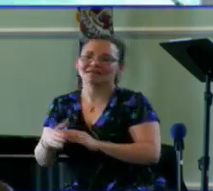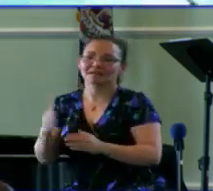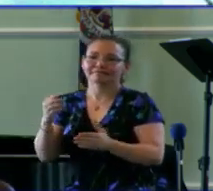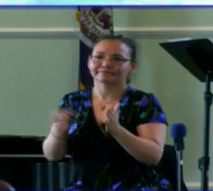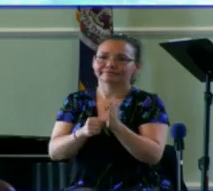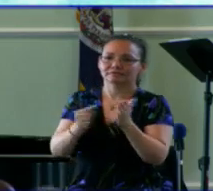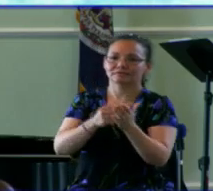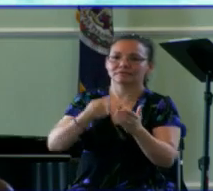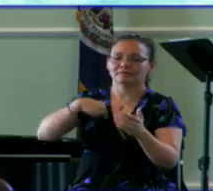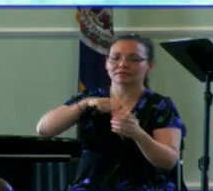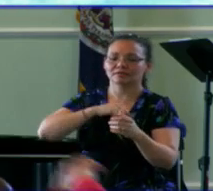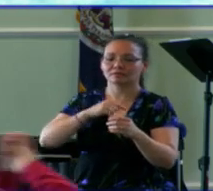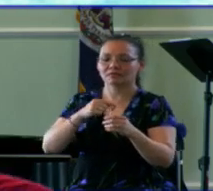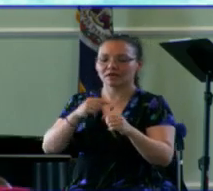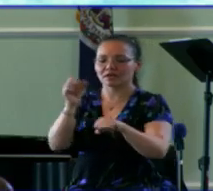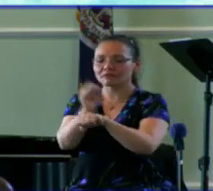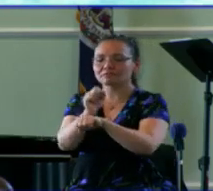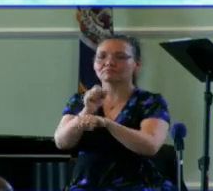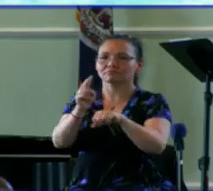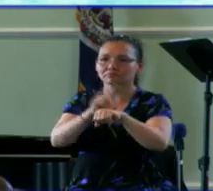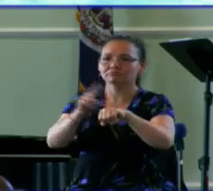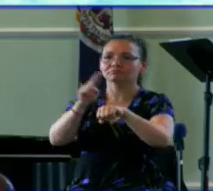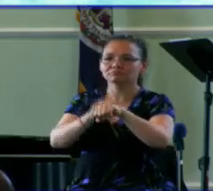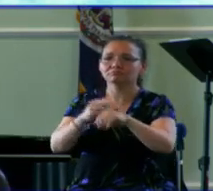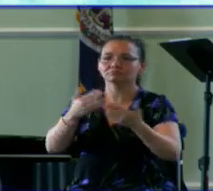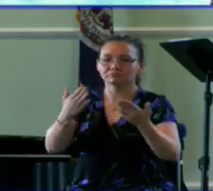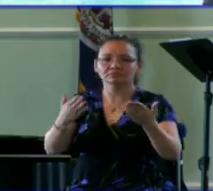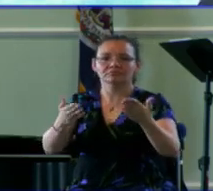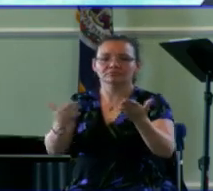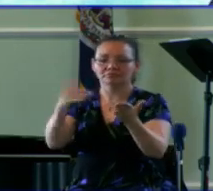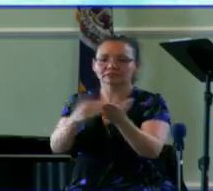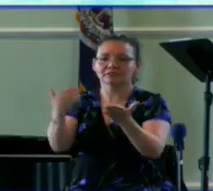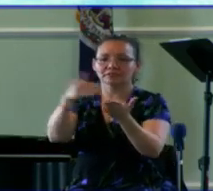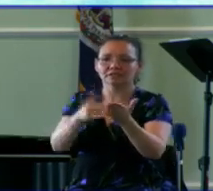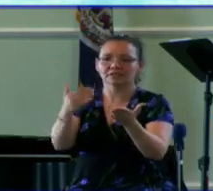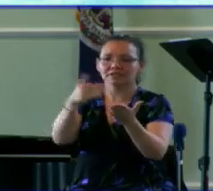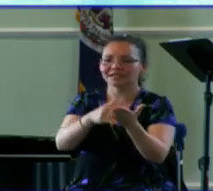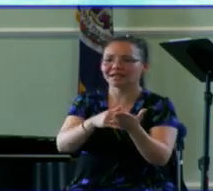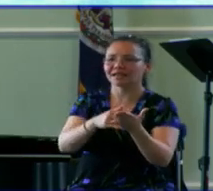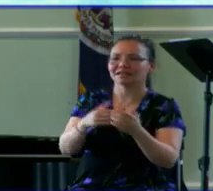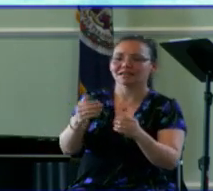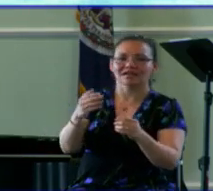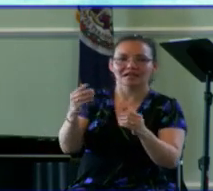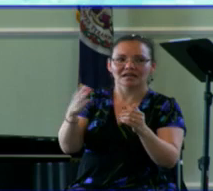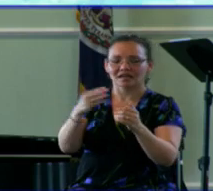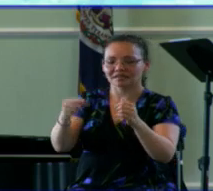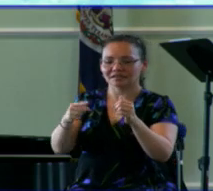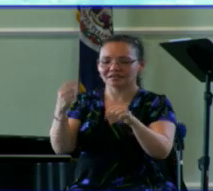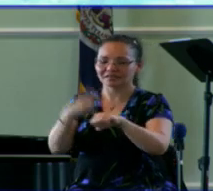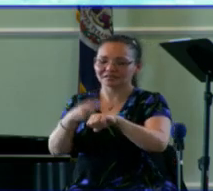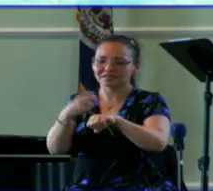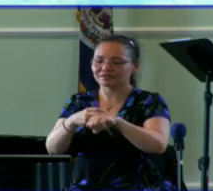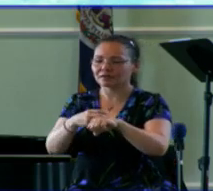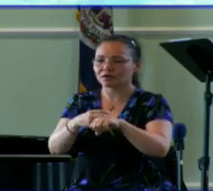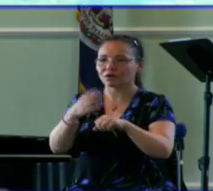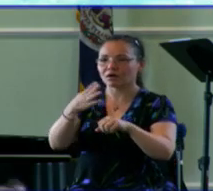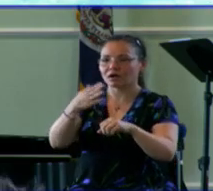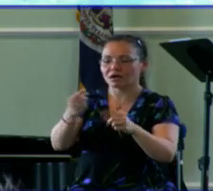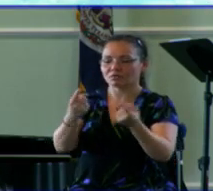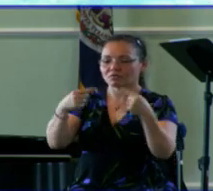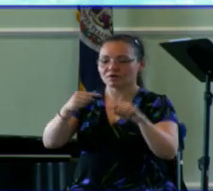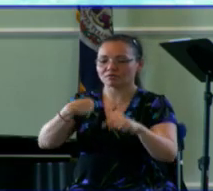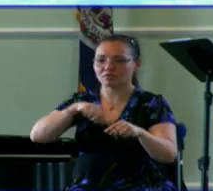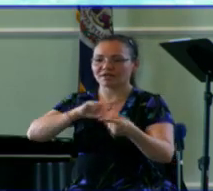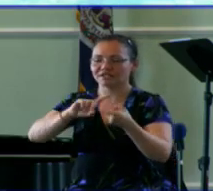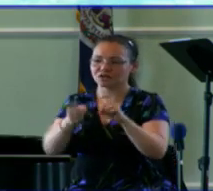you know, when we try to do some changes sometimes in the church, it's difficult. And we say, no, we don't want to do that. You don't want to